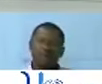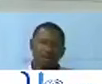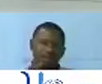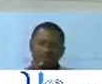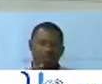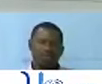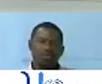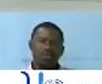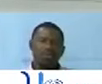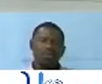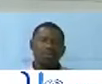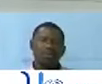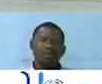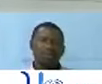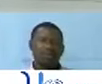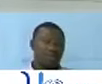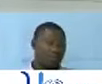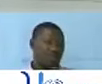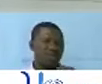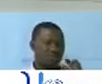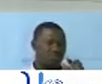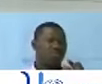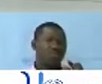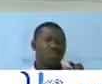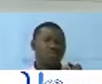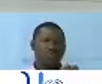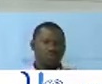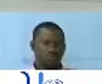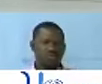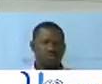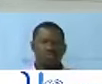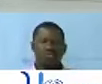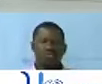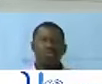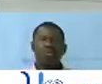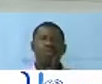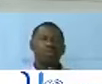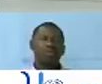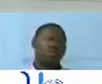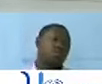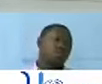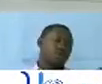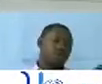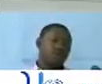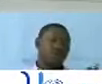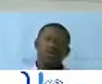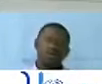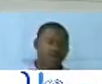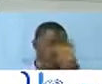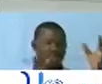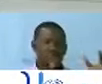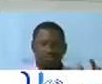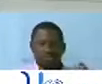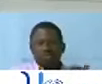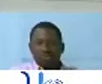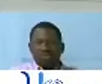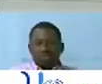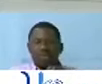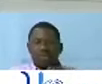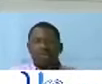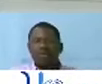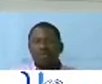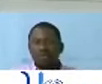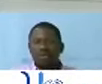ben sawo. They were a minority. Ñoñ nak ñu néw lañ won. But the rest. Way ñi ci dess we're together ñom dañ